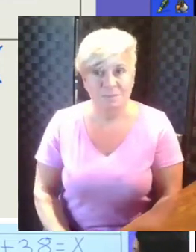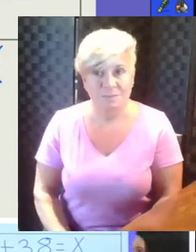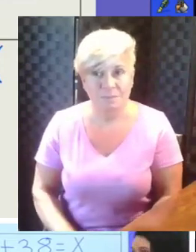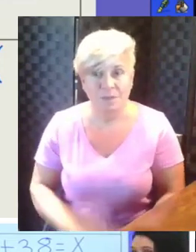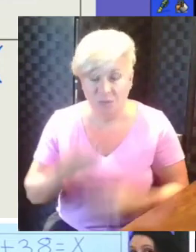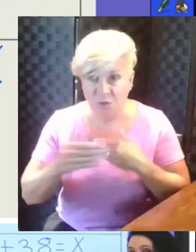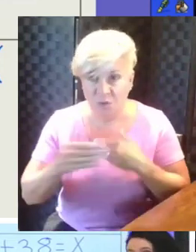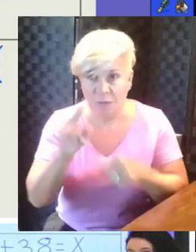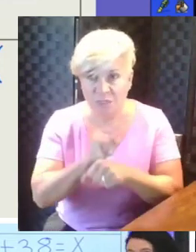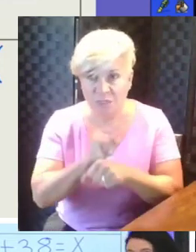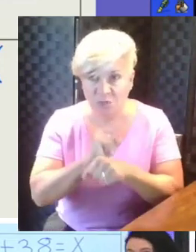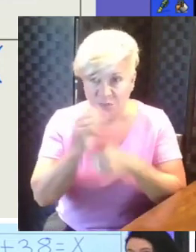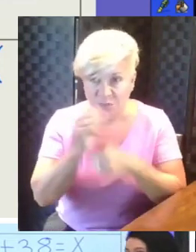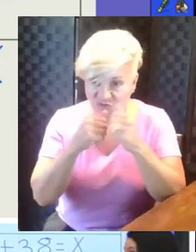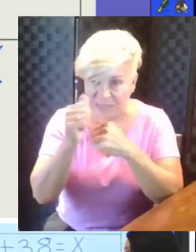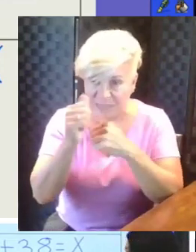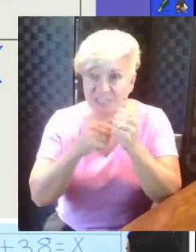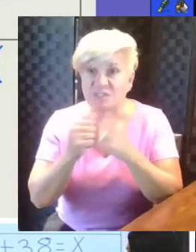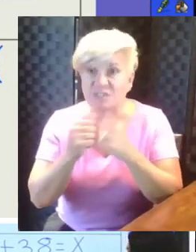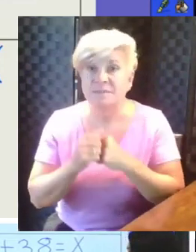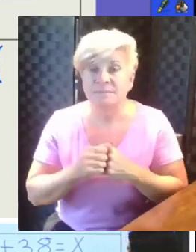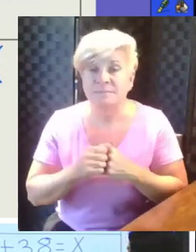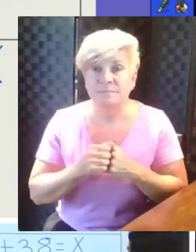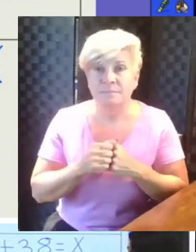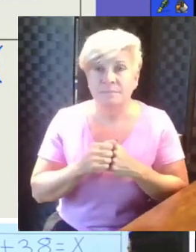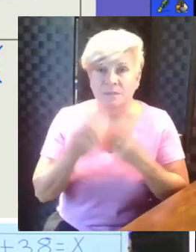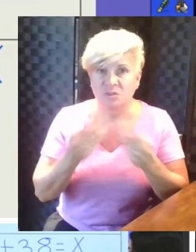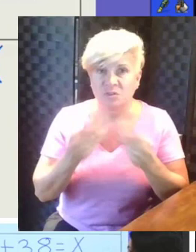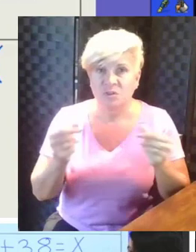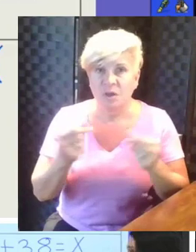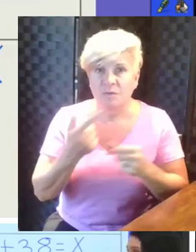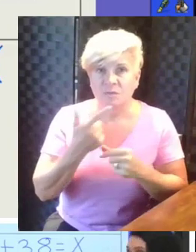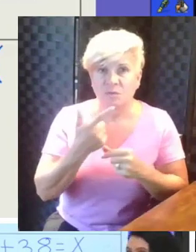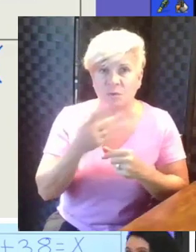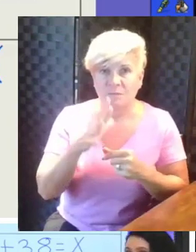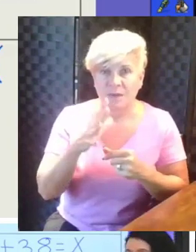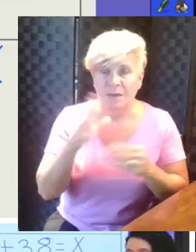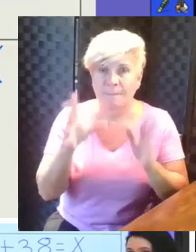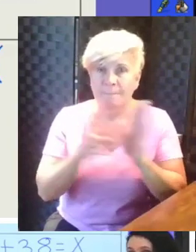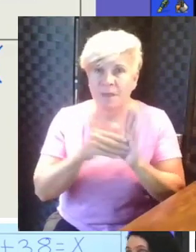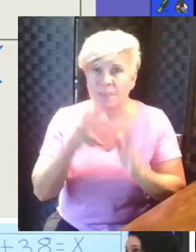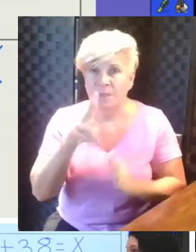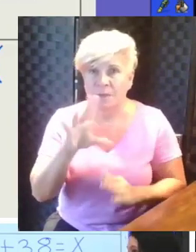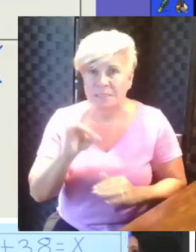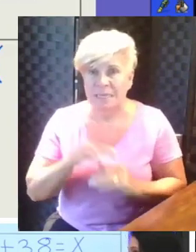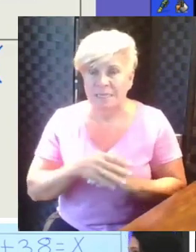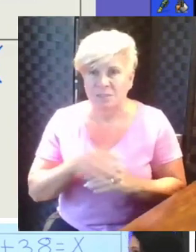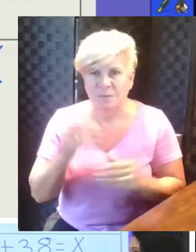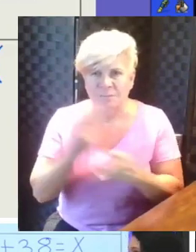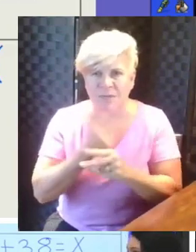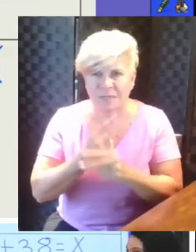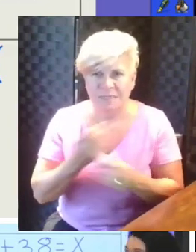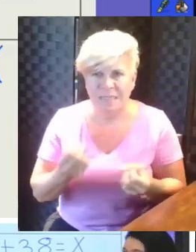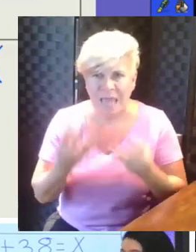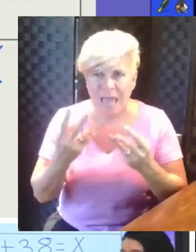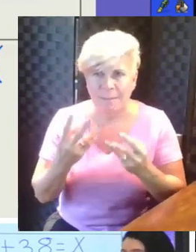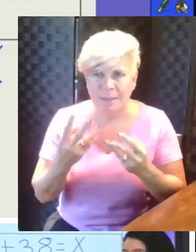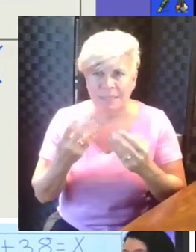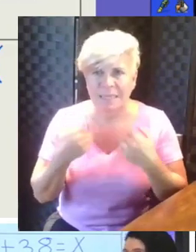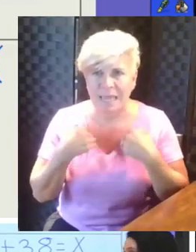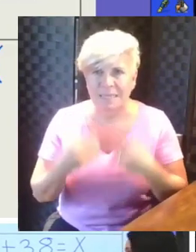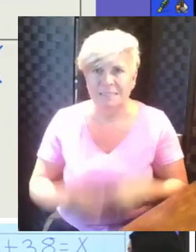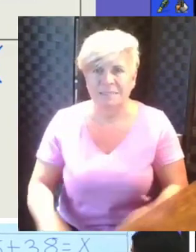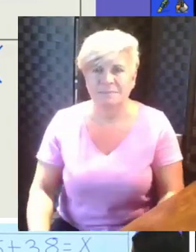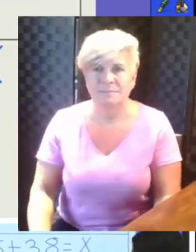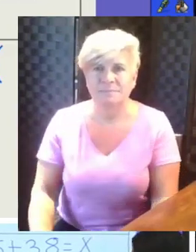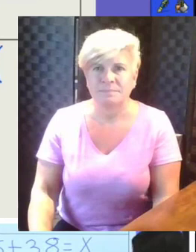go ahead and use a strategy to solve 25 plus 38 now, so we can find out how many purple stones he actually